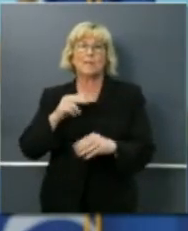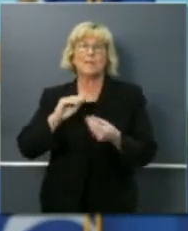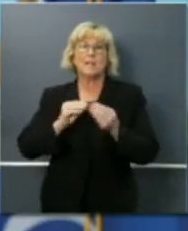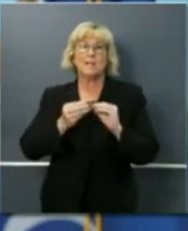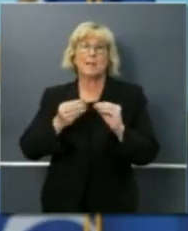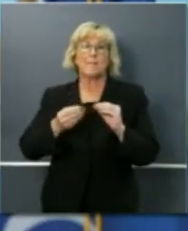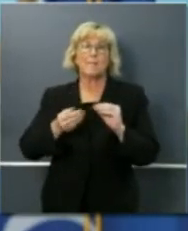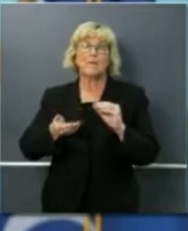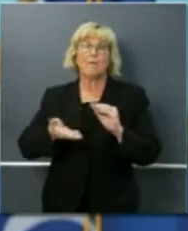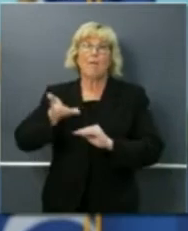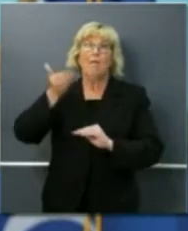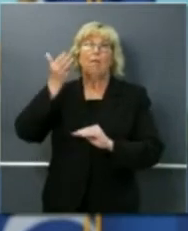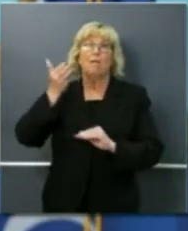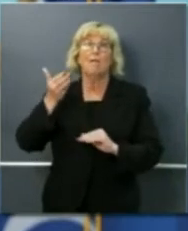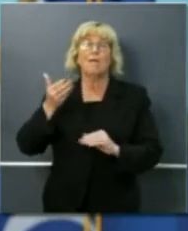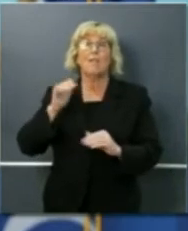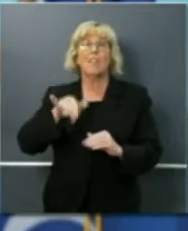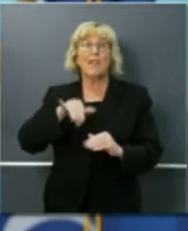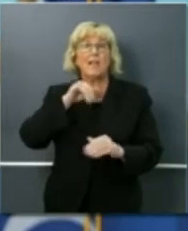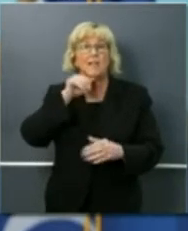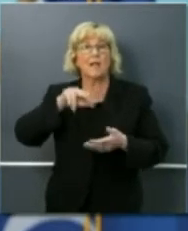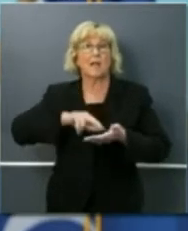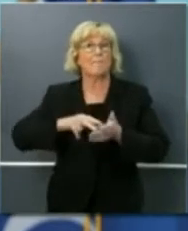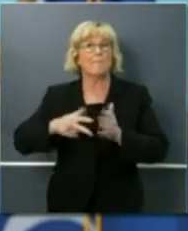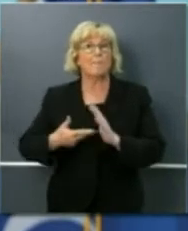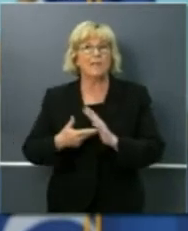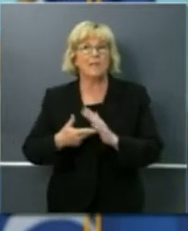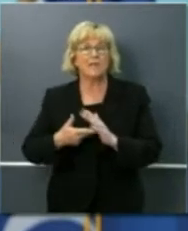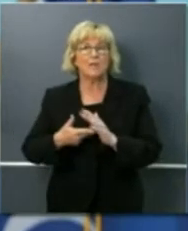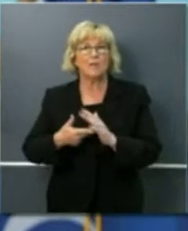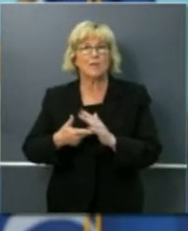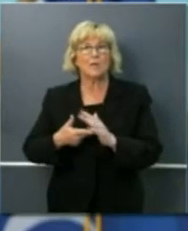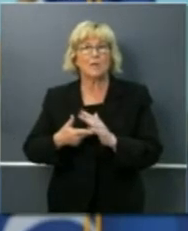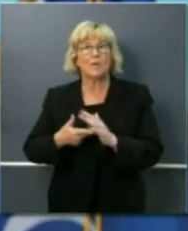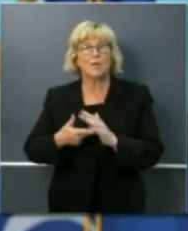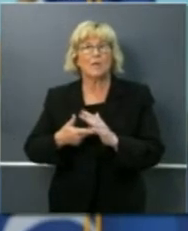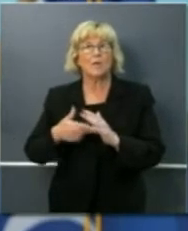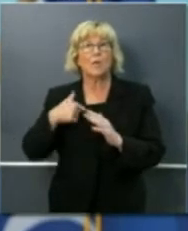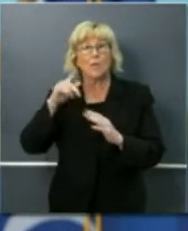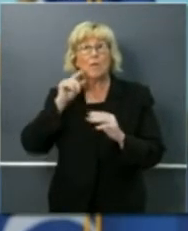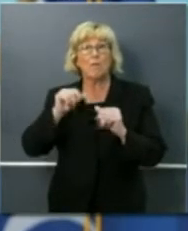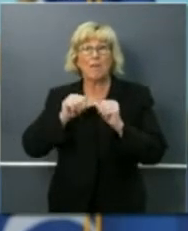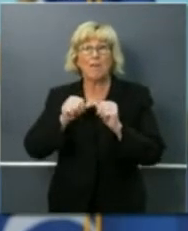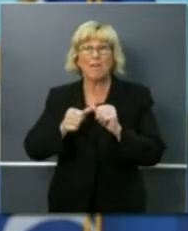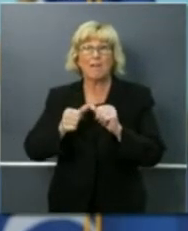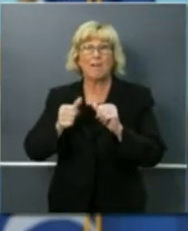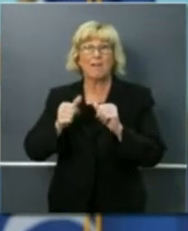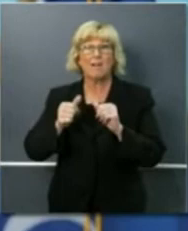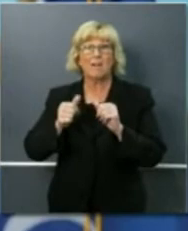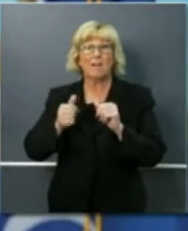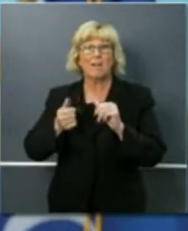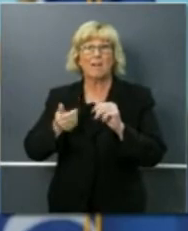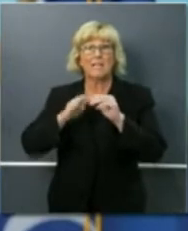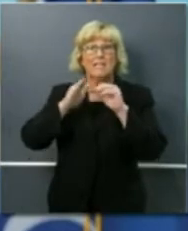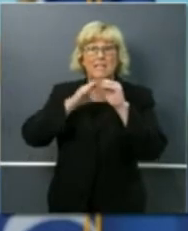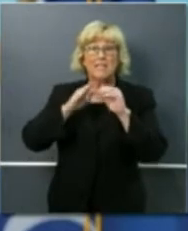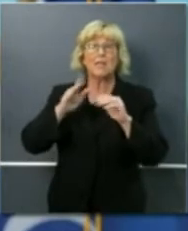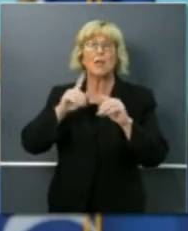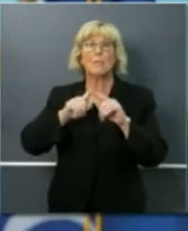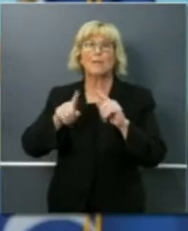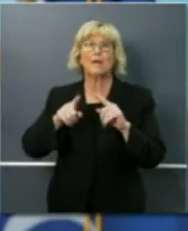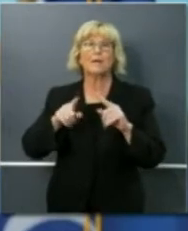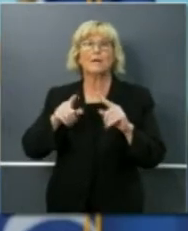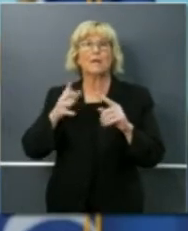to suggest, by any stretch of the imagination, that we'll continue to see these declines. It's to only